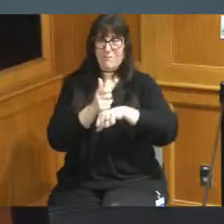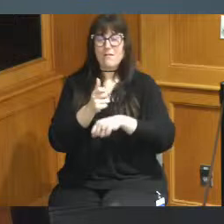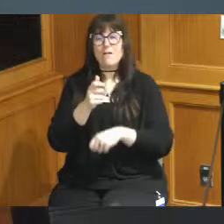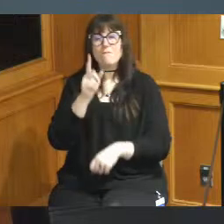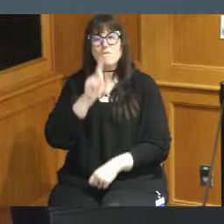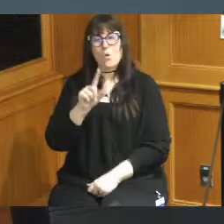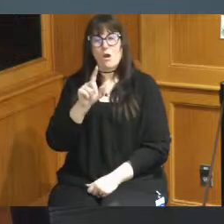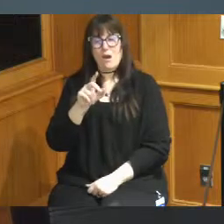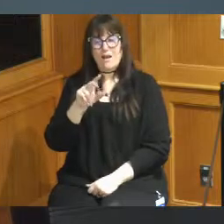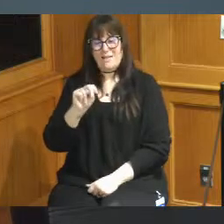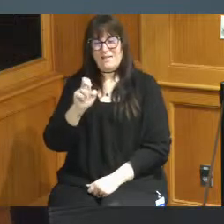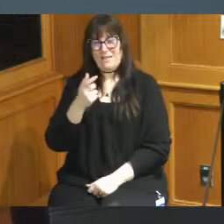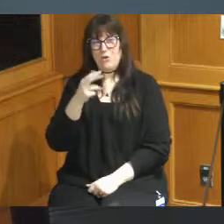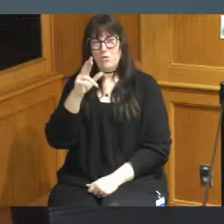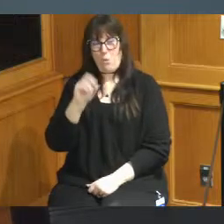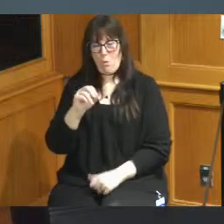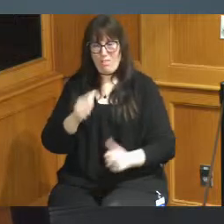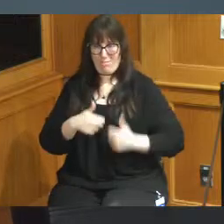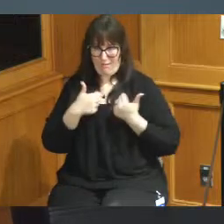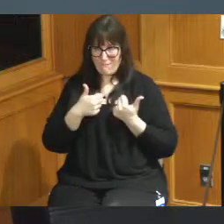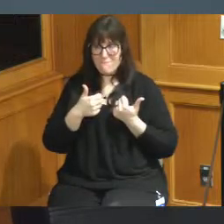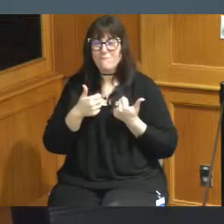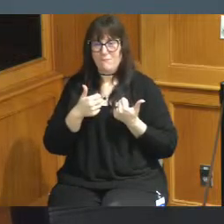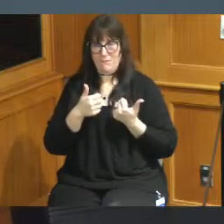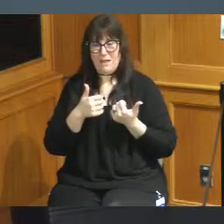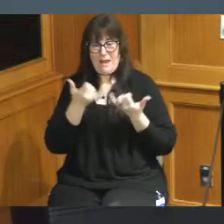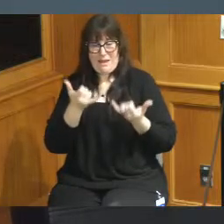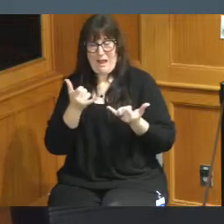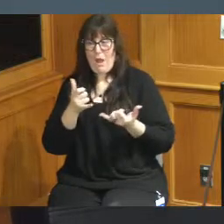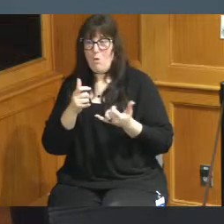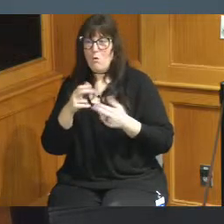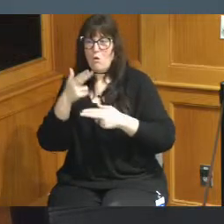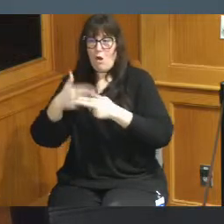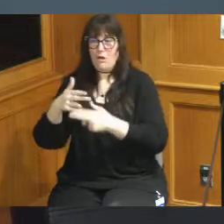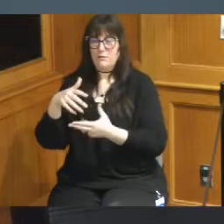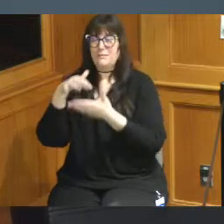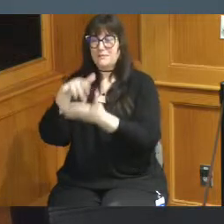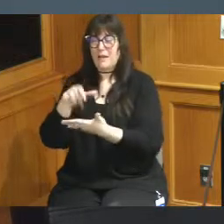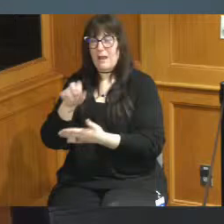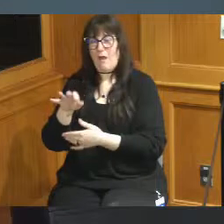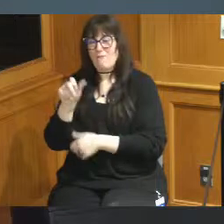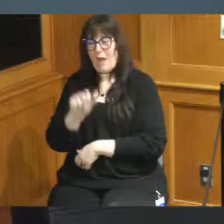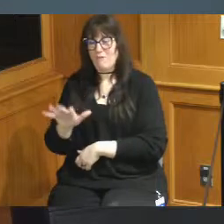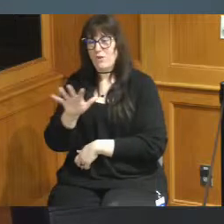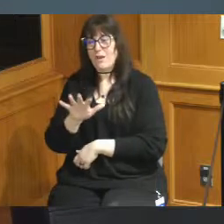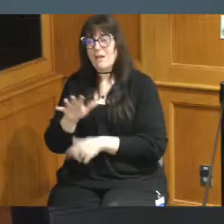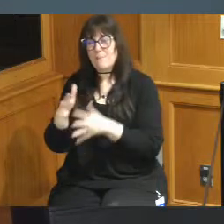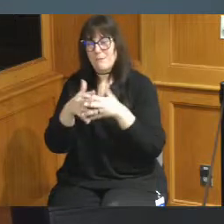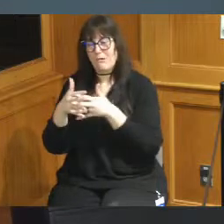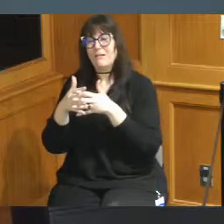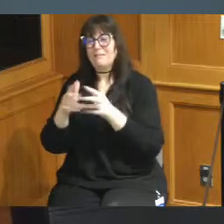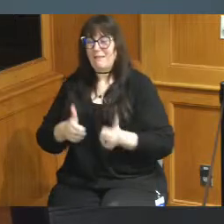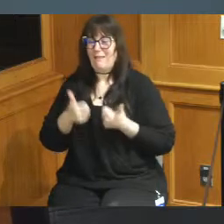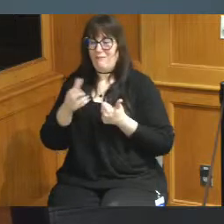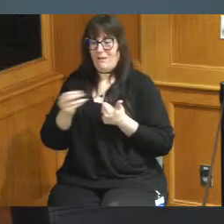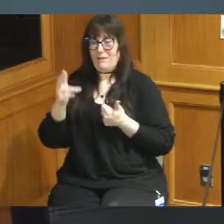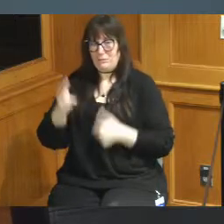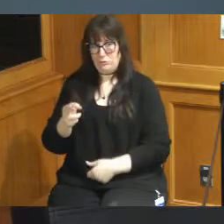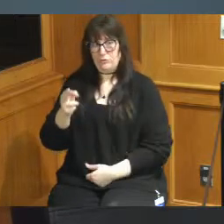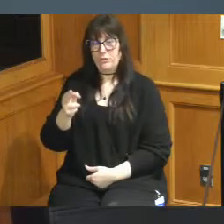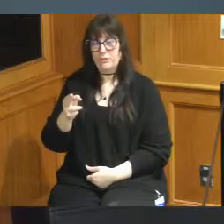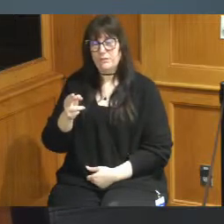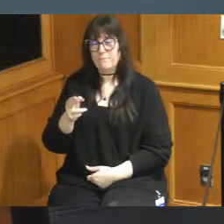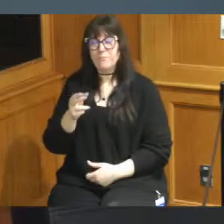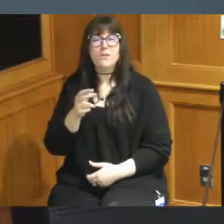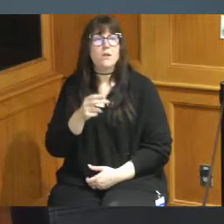History, now called the Association for the Study of African American Life and History. Whereas under